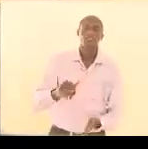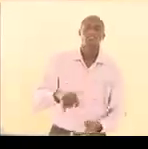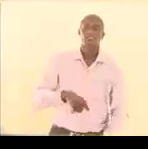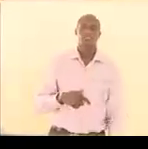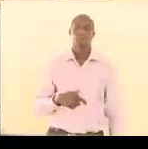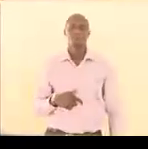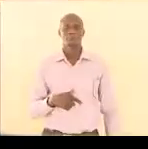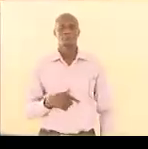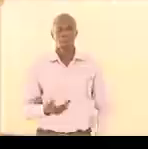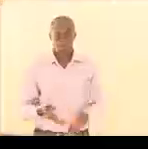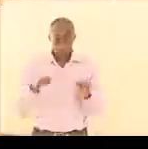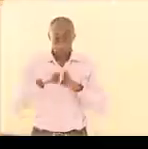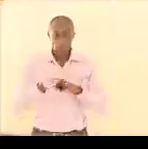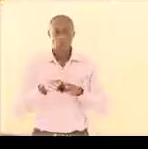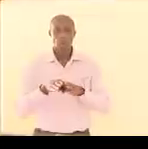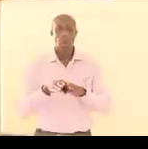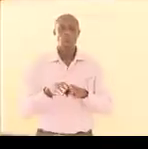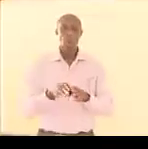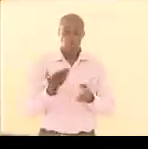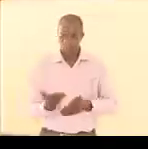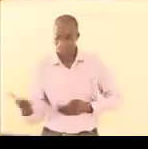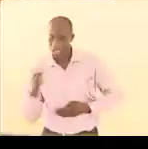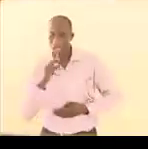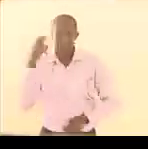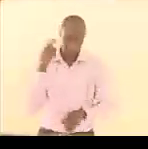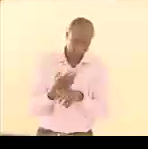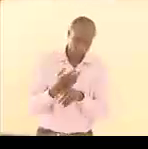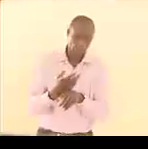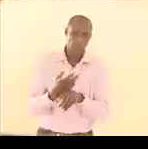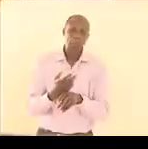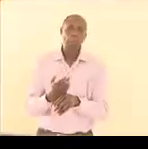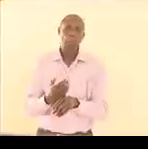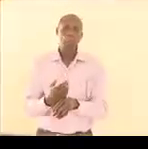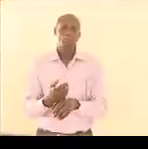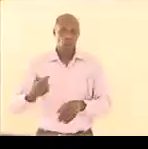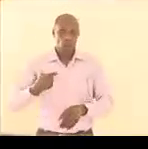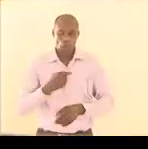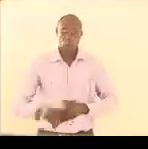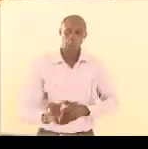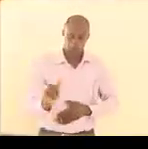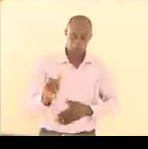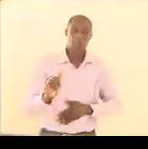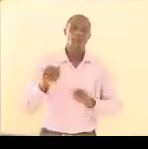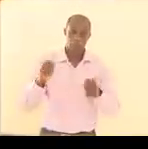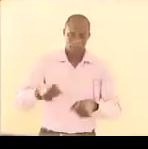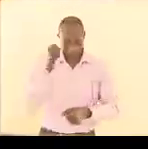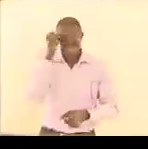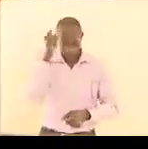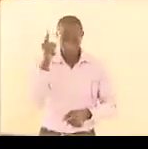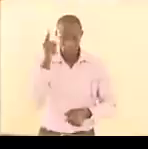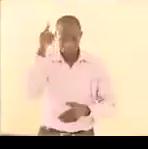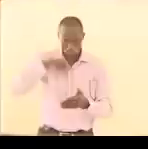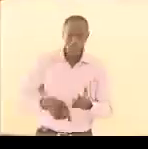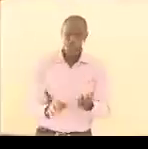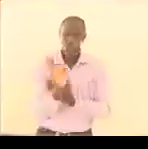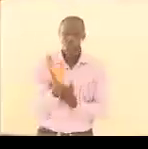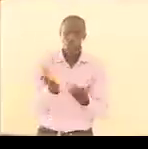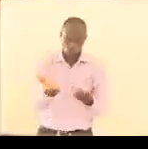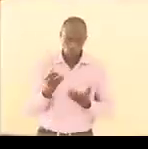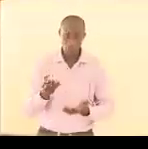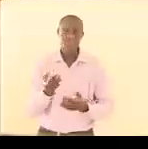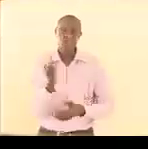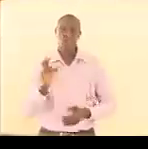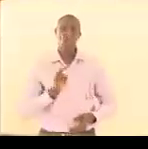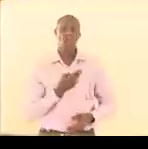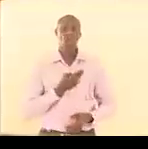life. Okay, so even though things are difficult, the challenges are many, we still can understand what God